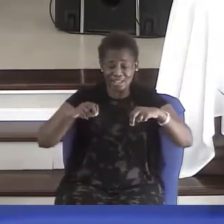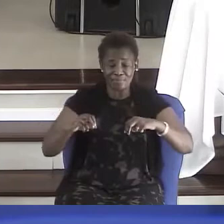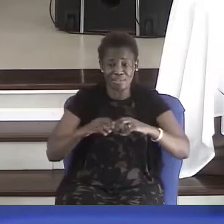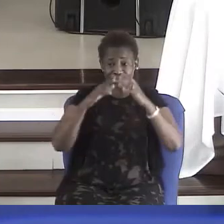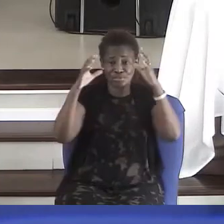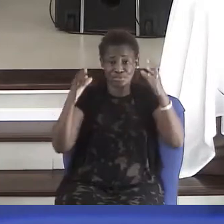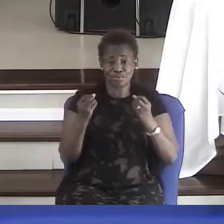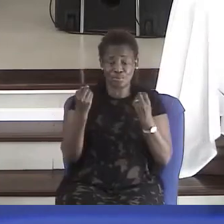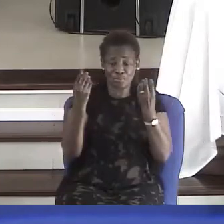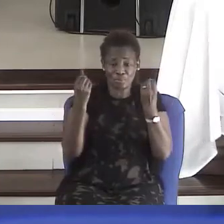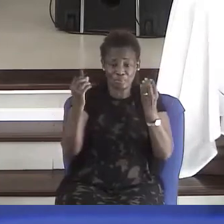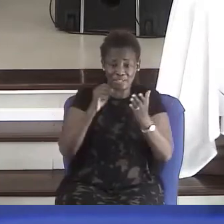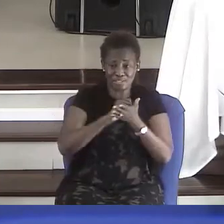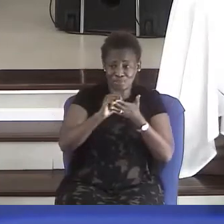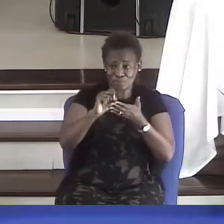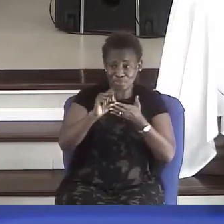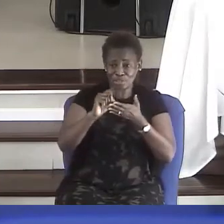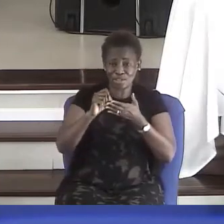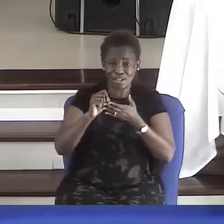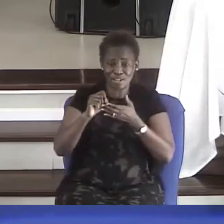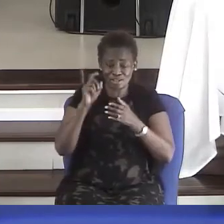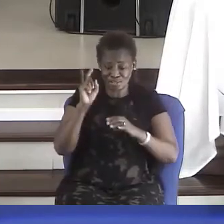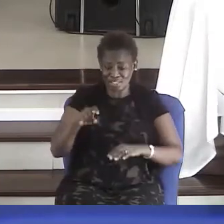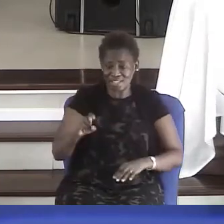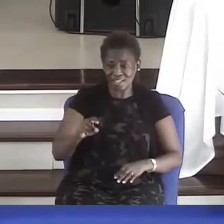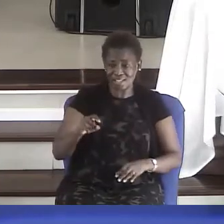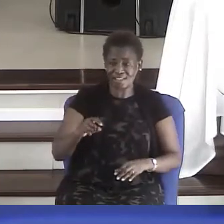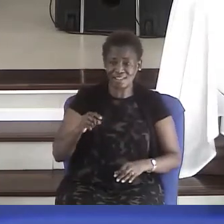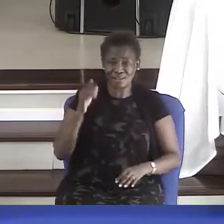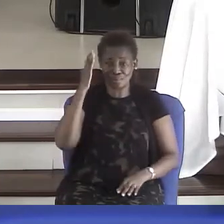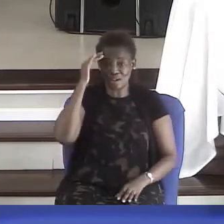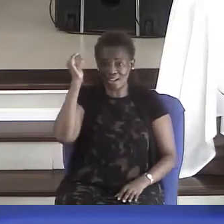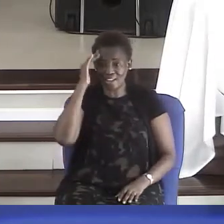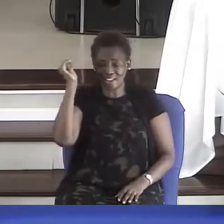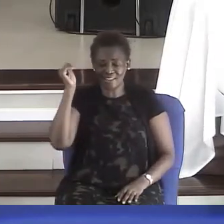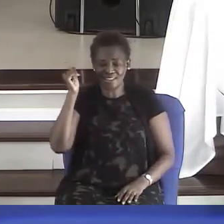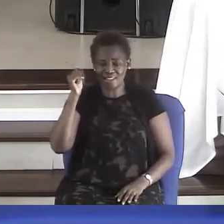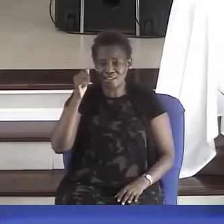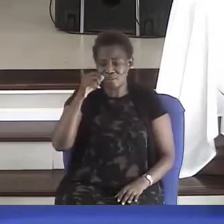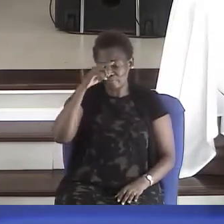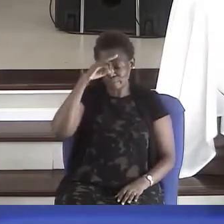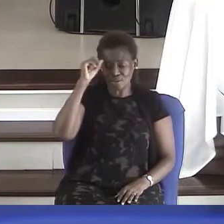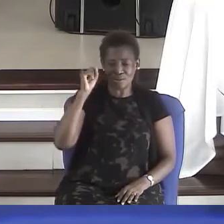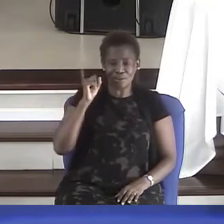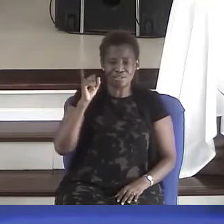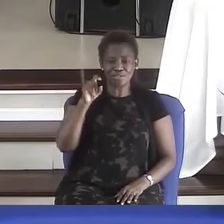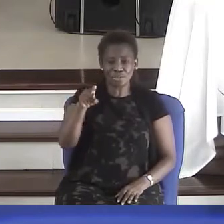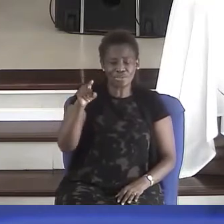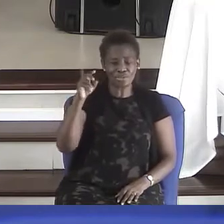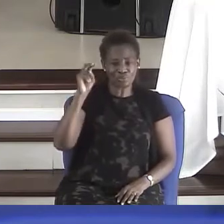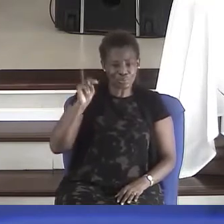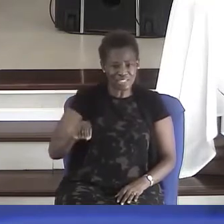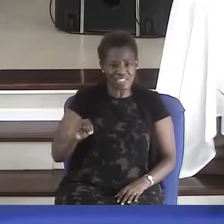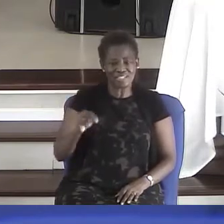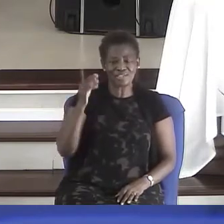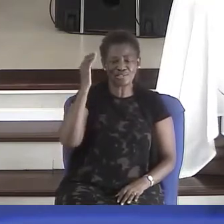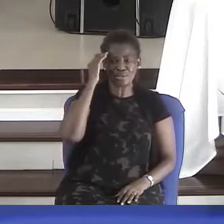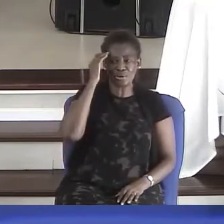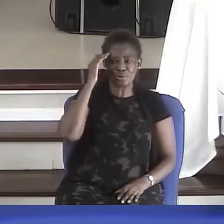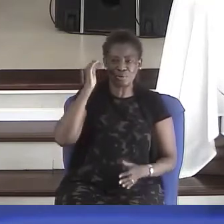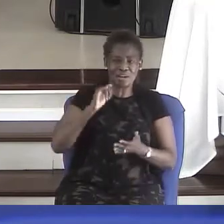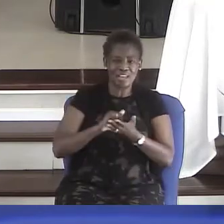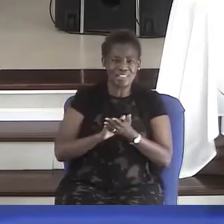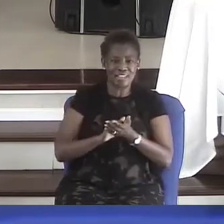of God is being fulfilled before our very eyes, that the